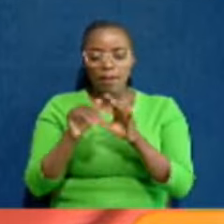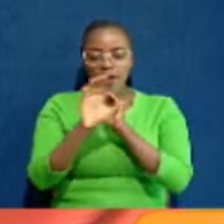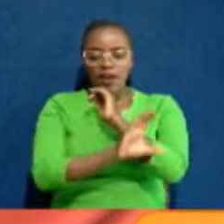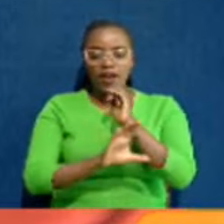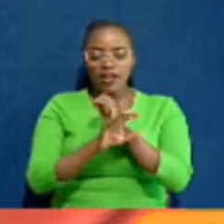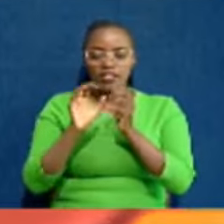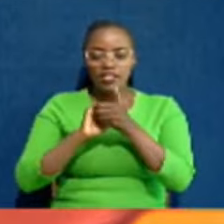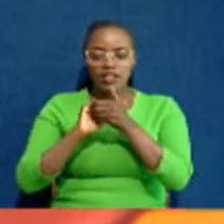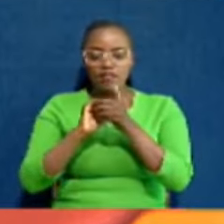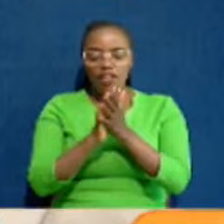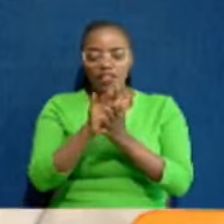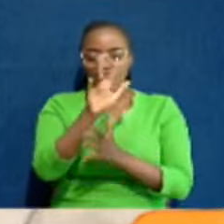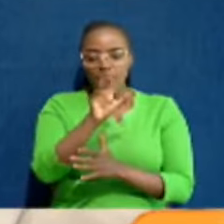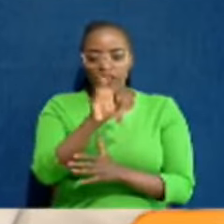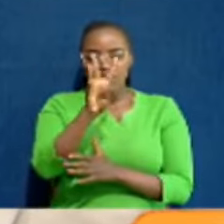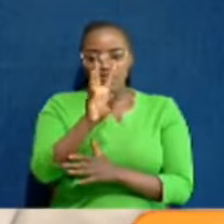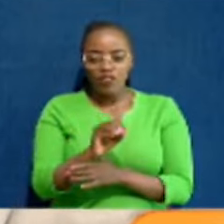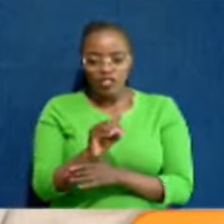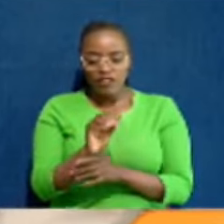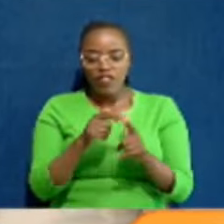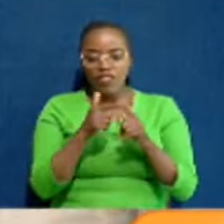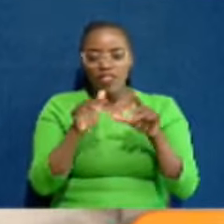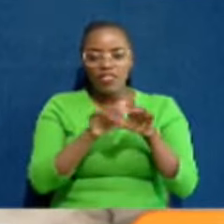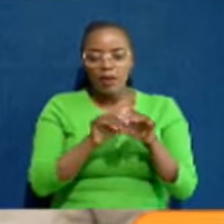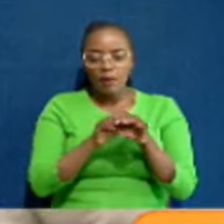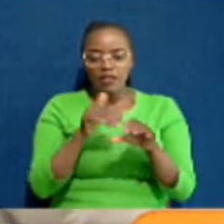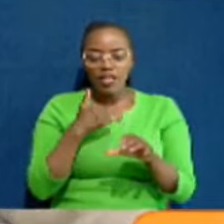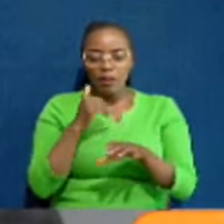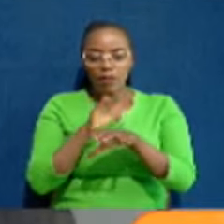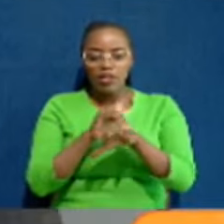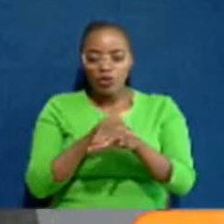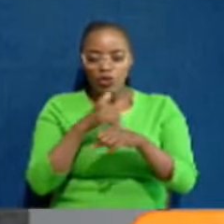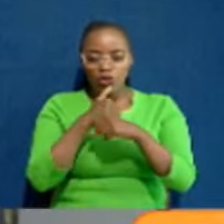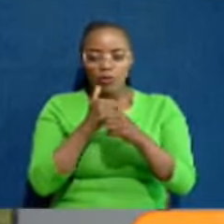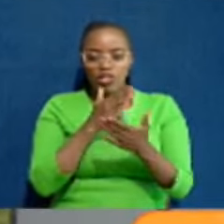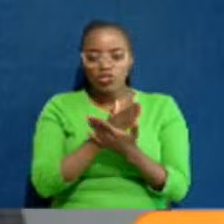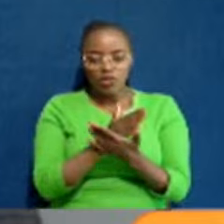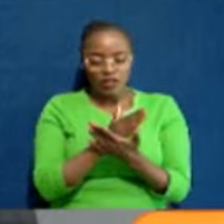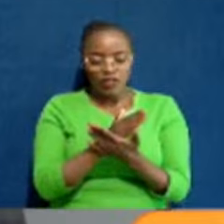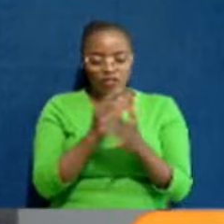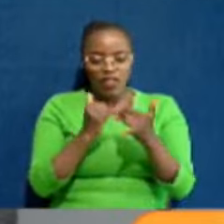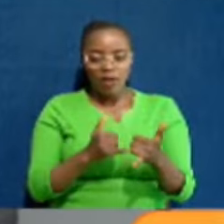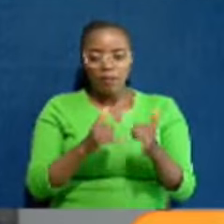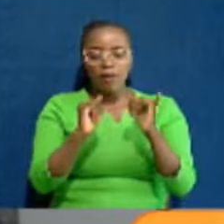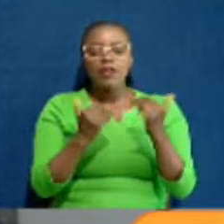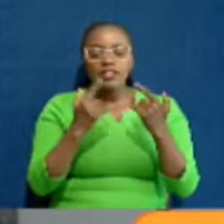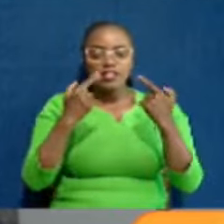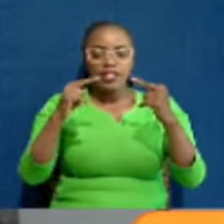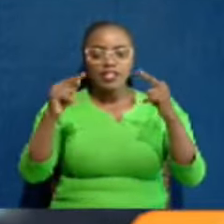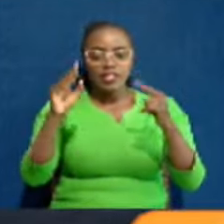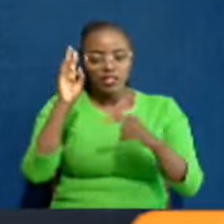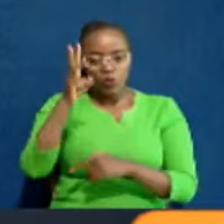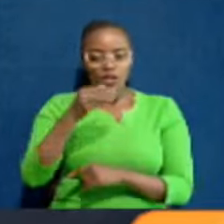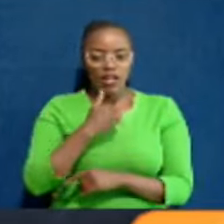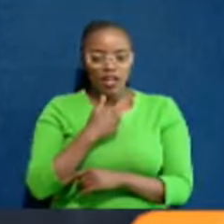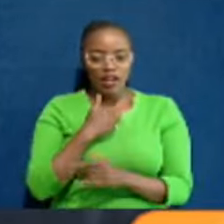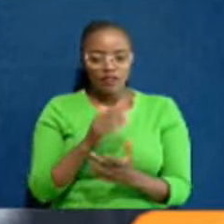in the third and fourth phases. Members have been called to ensure the implementation is a success.